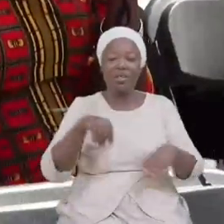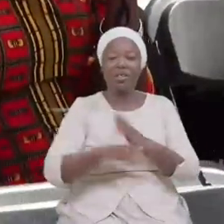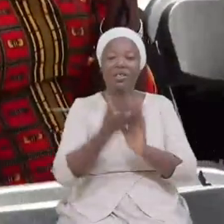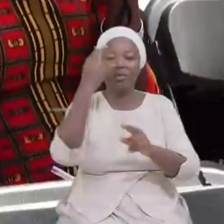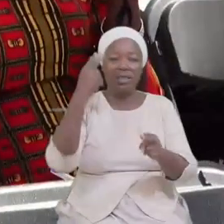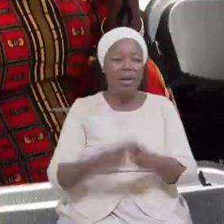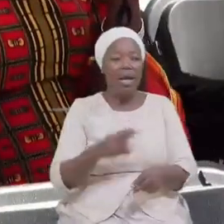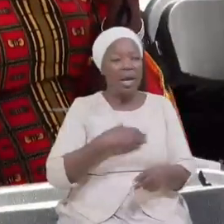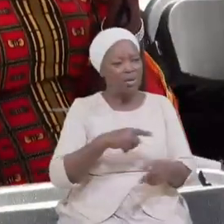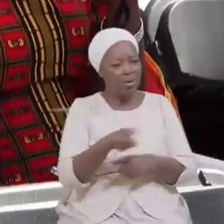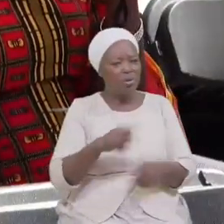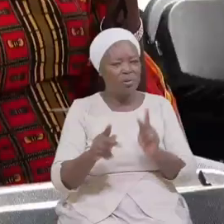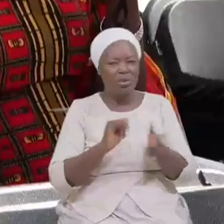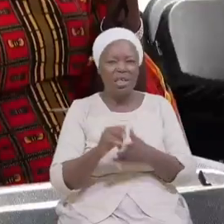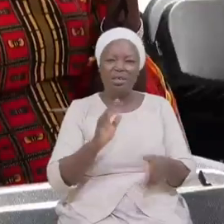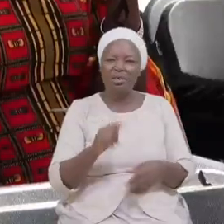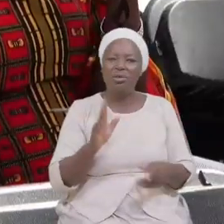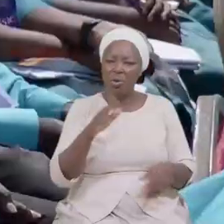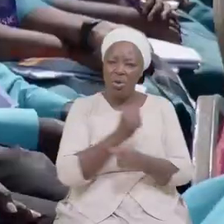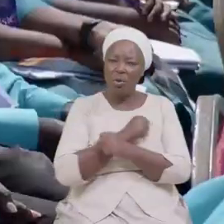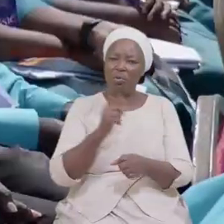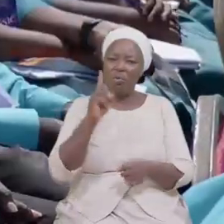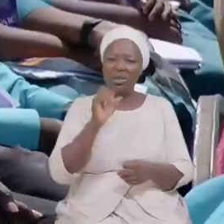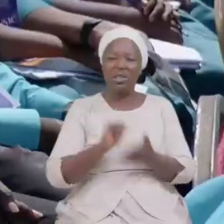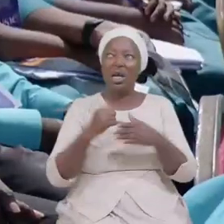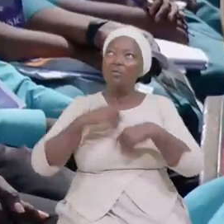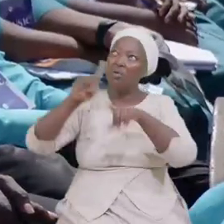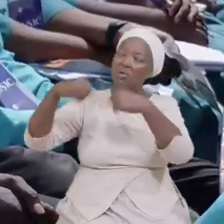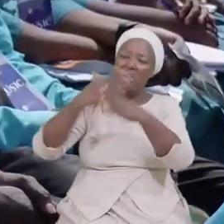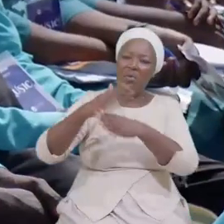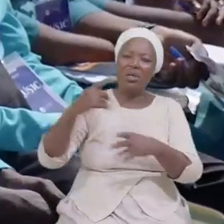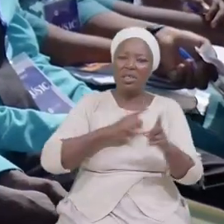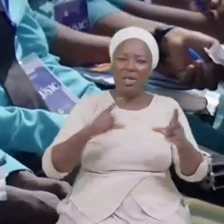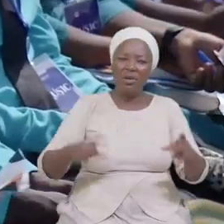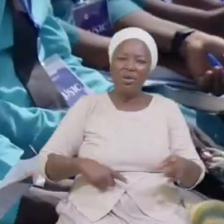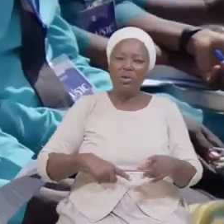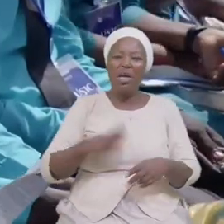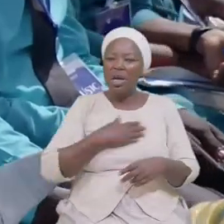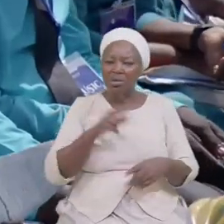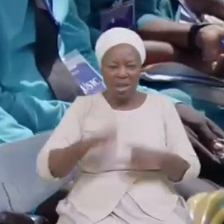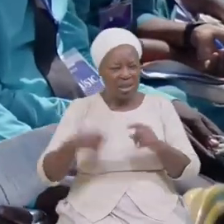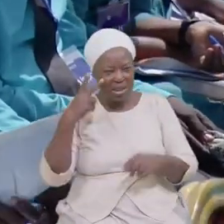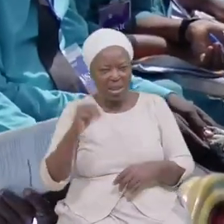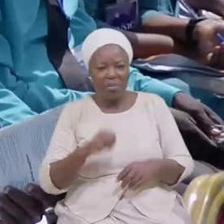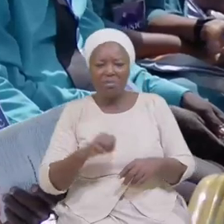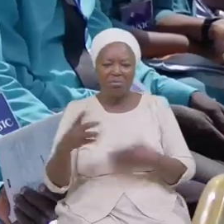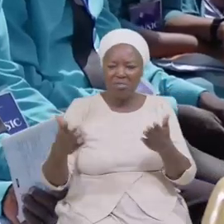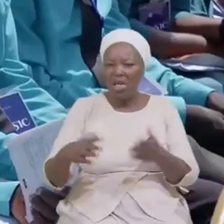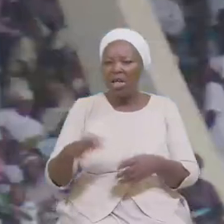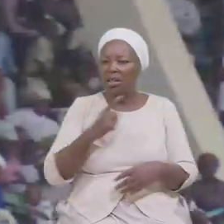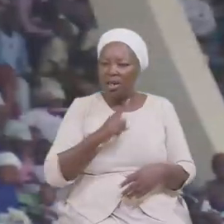your loved ones that have gone away, the Lord will bring them back. I said the Lord will bring you